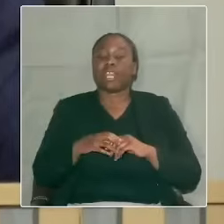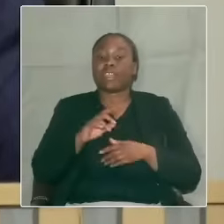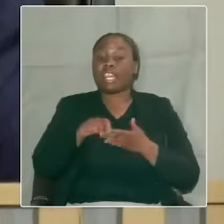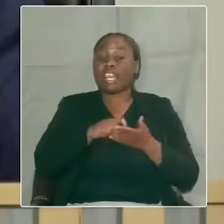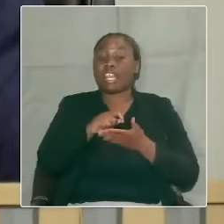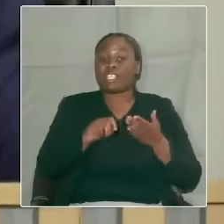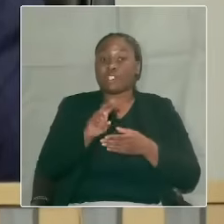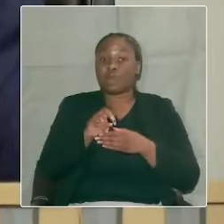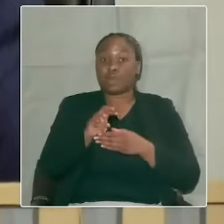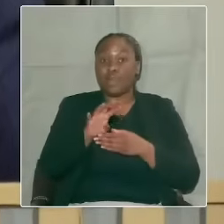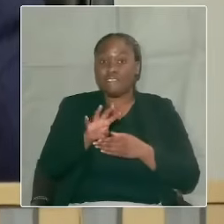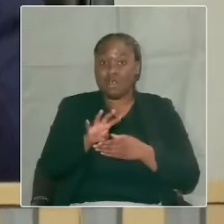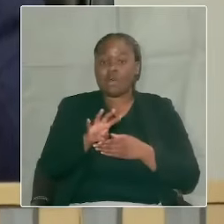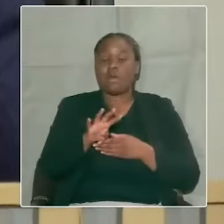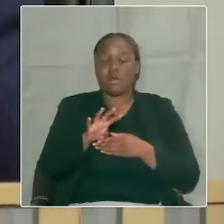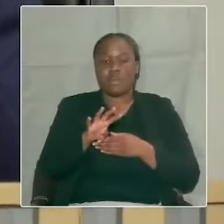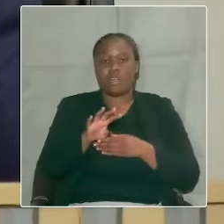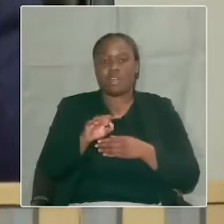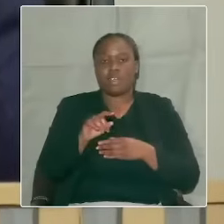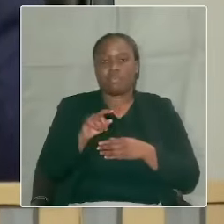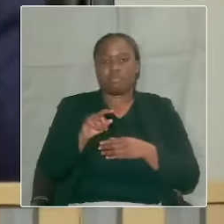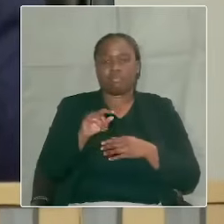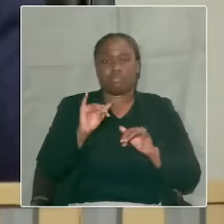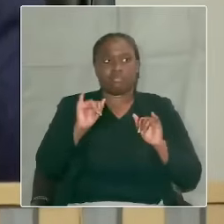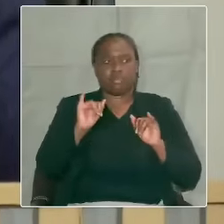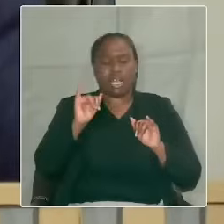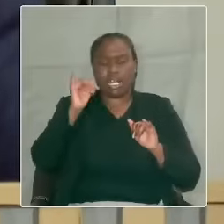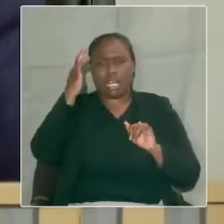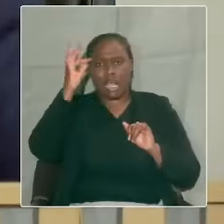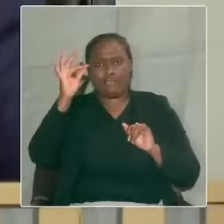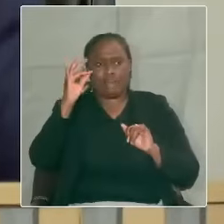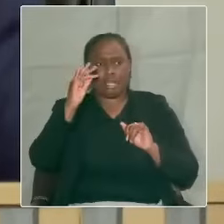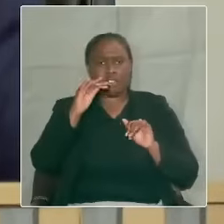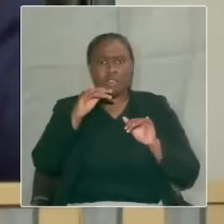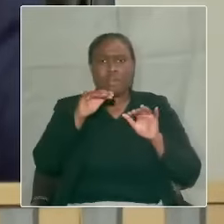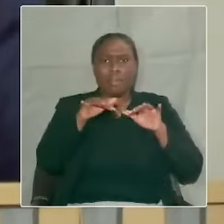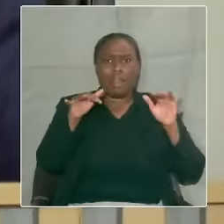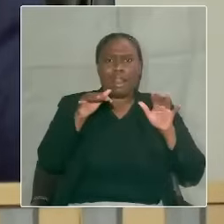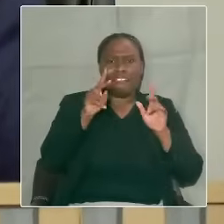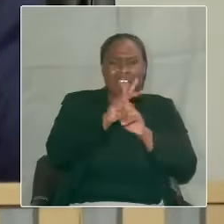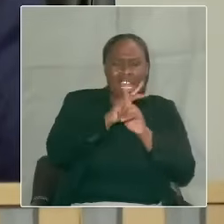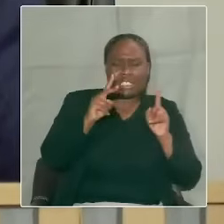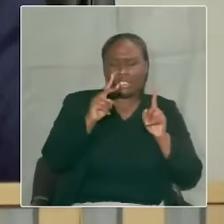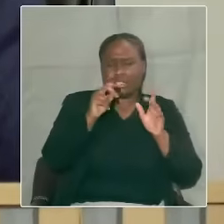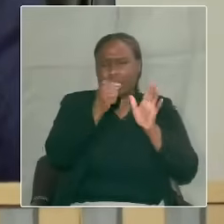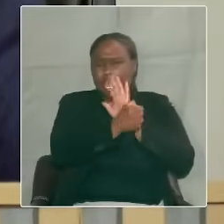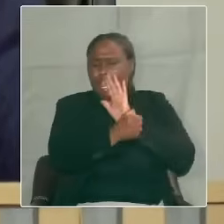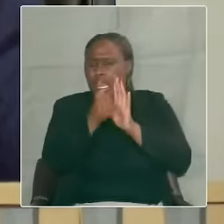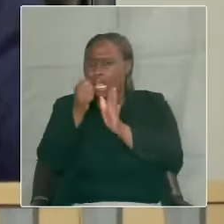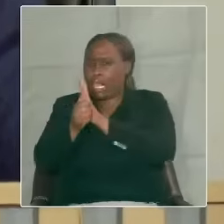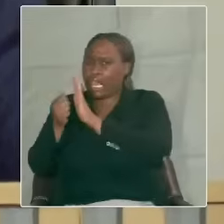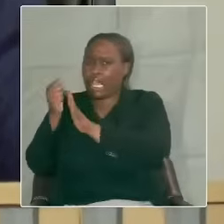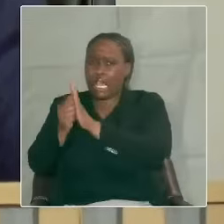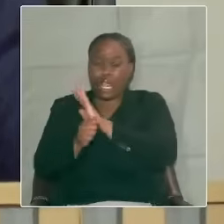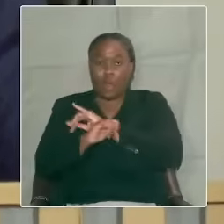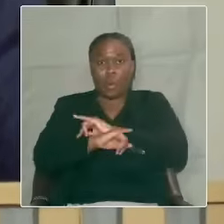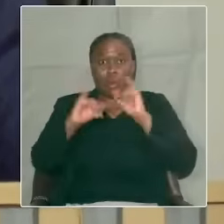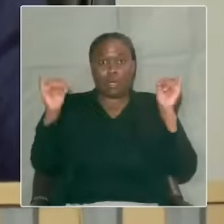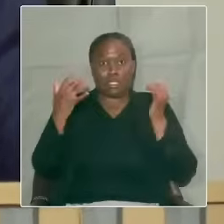to unstable coalition governments at various municipalities, especially